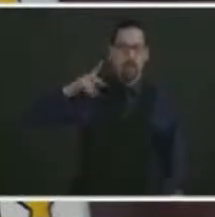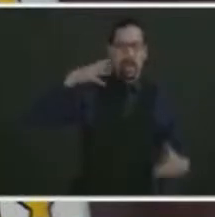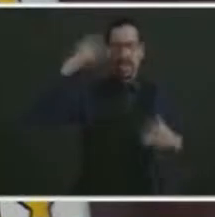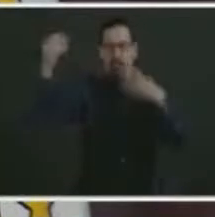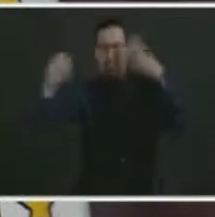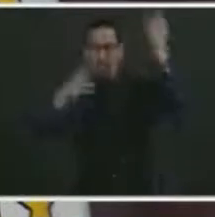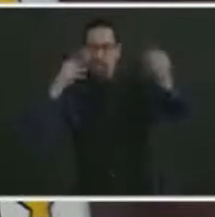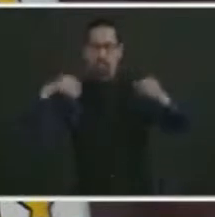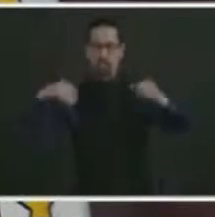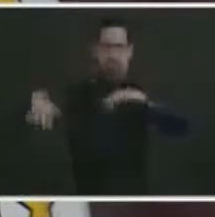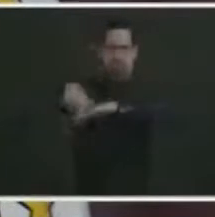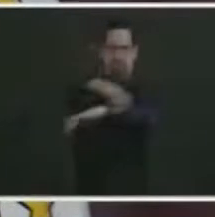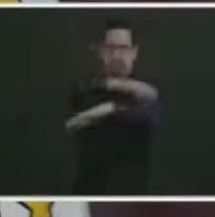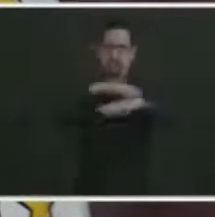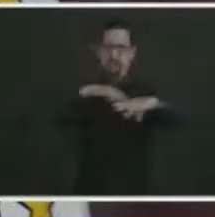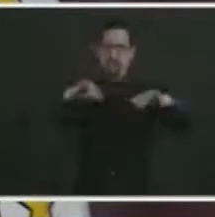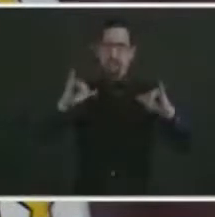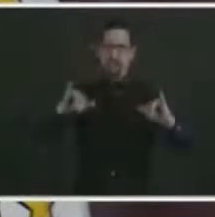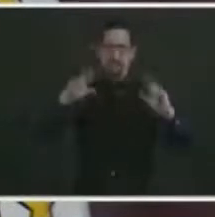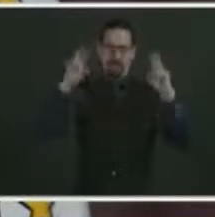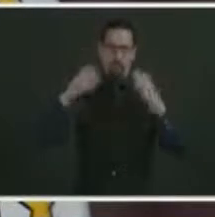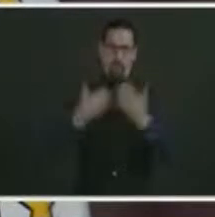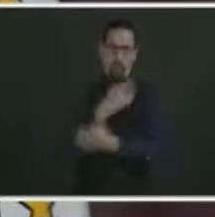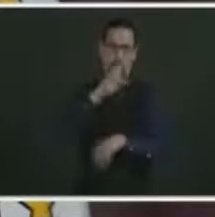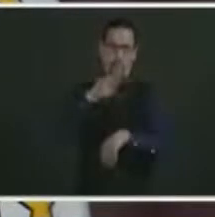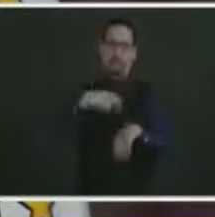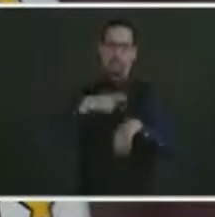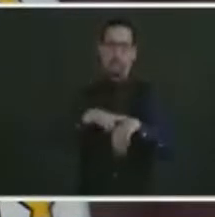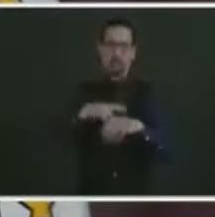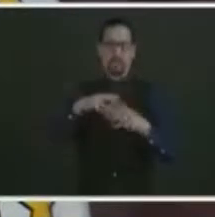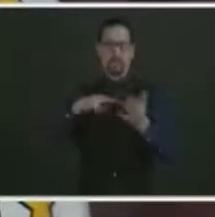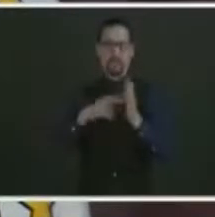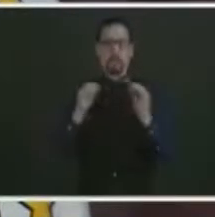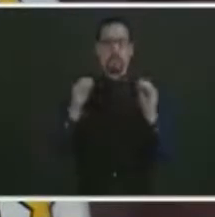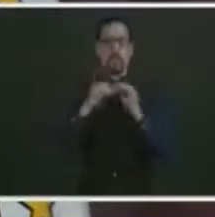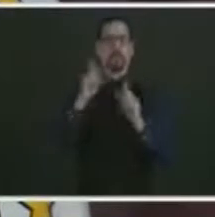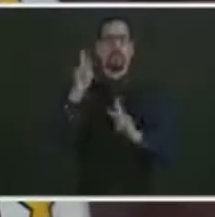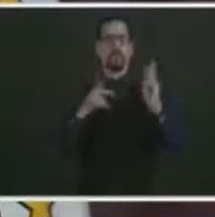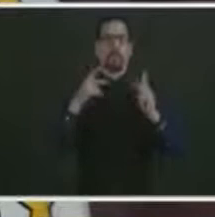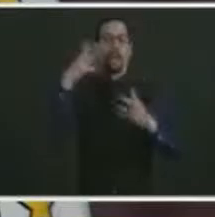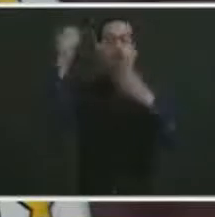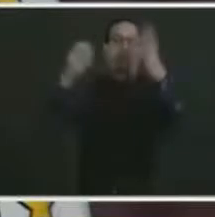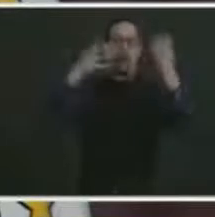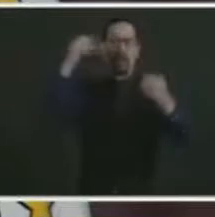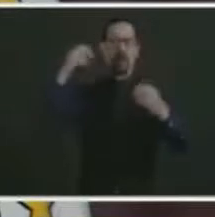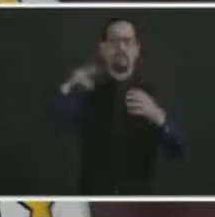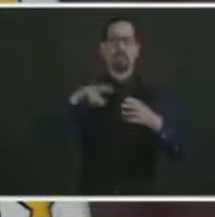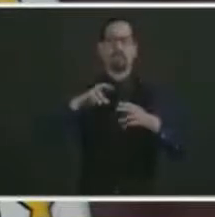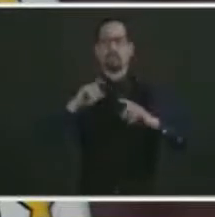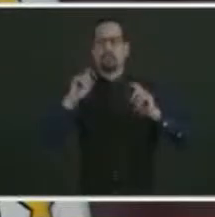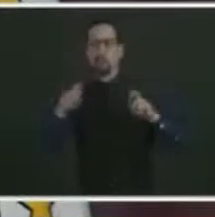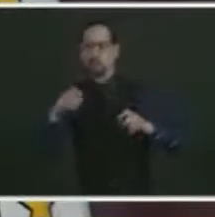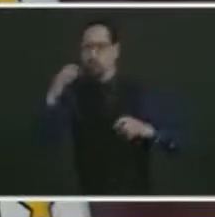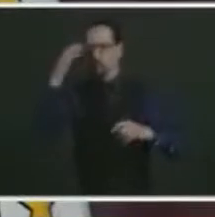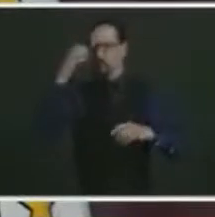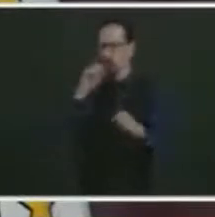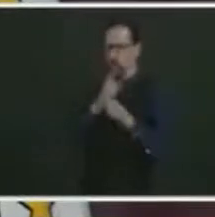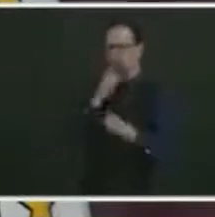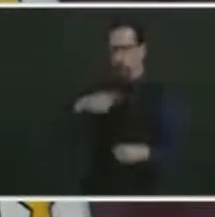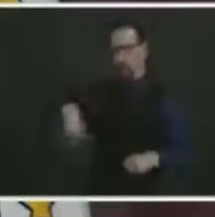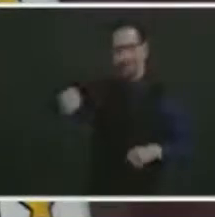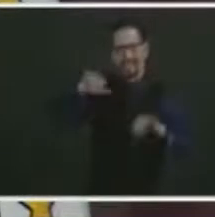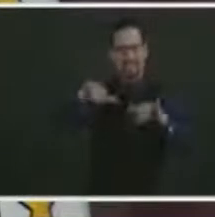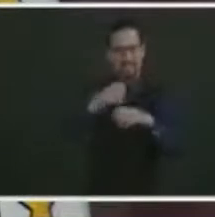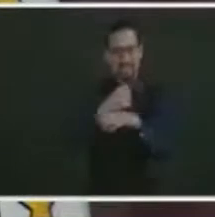normal, and we're all going to be interacting with more people. My ability to allow us to do that, keep people safe and reduce